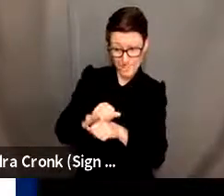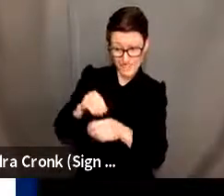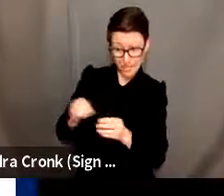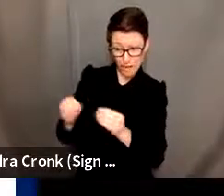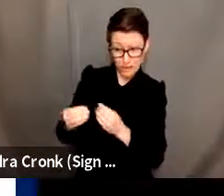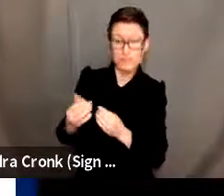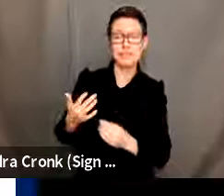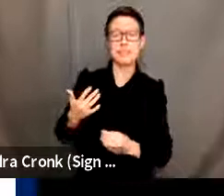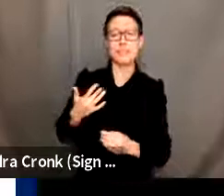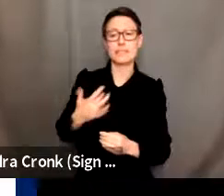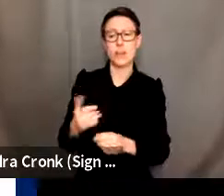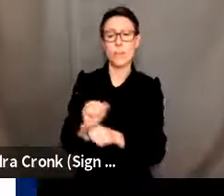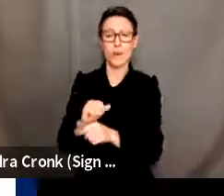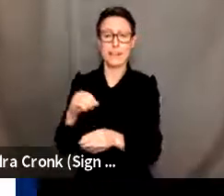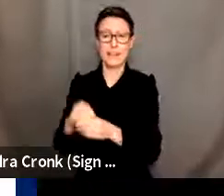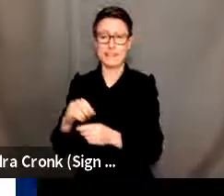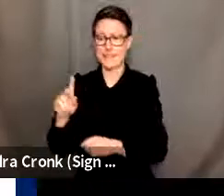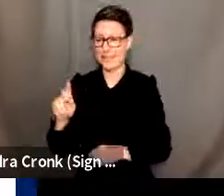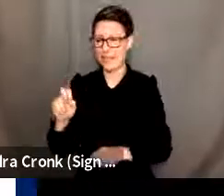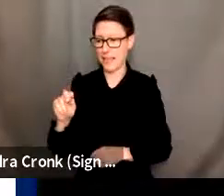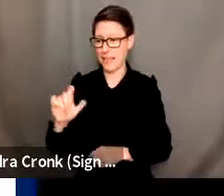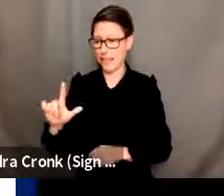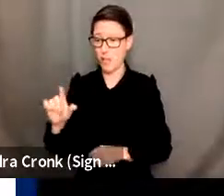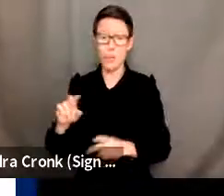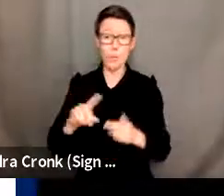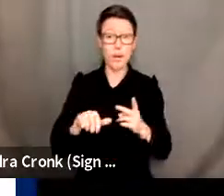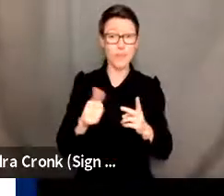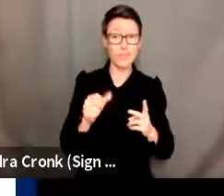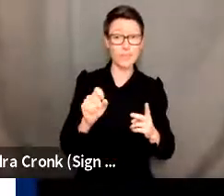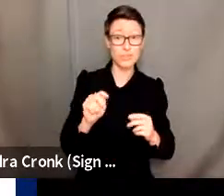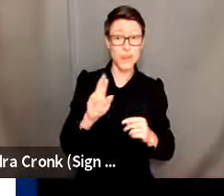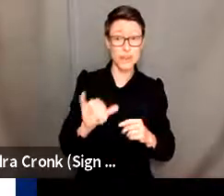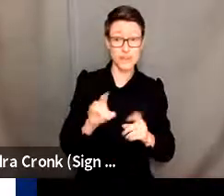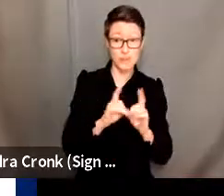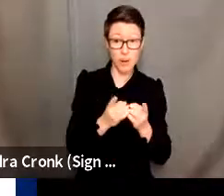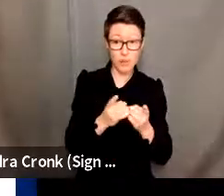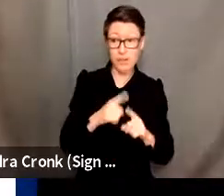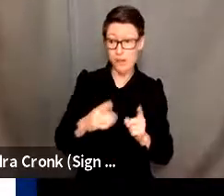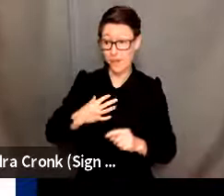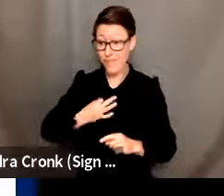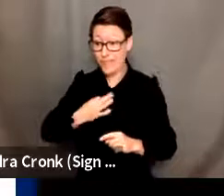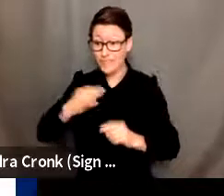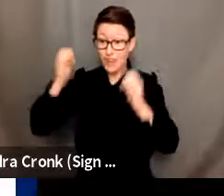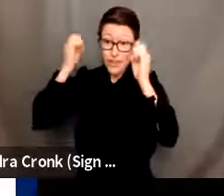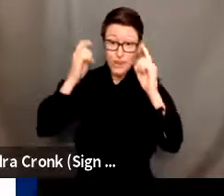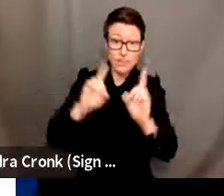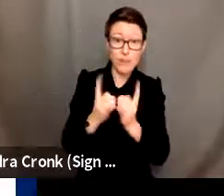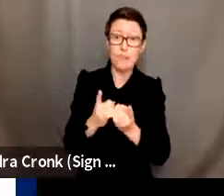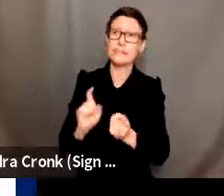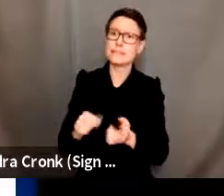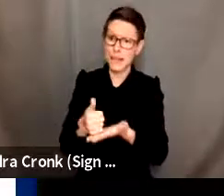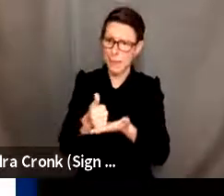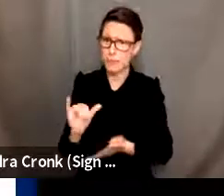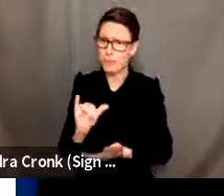the kennels or in our stray department, but we also need help in our volunteer and education departments with office work